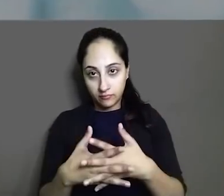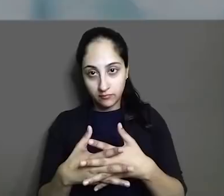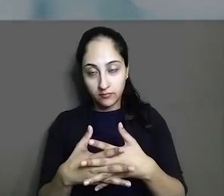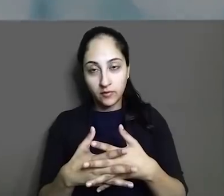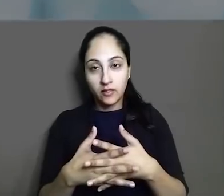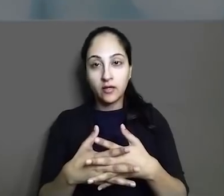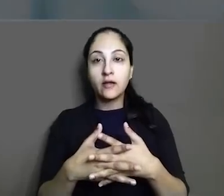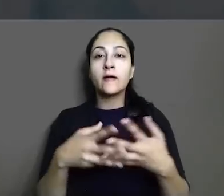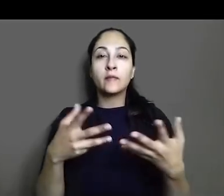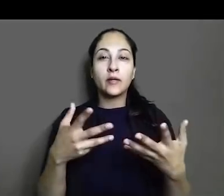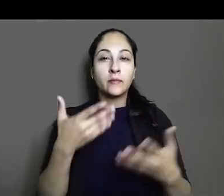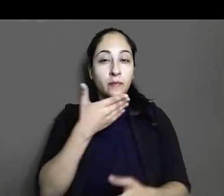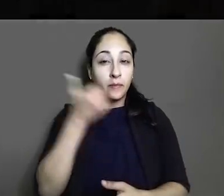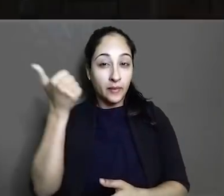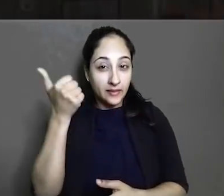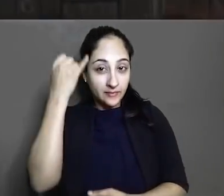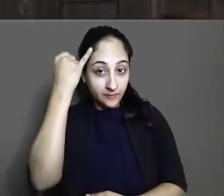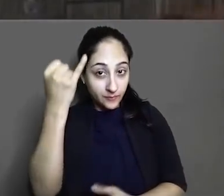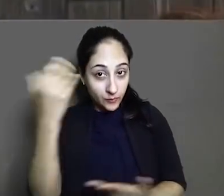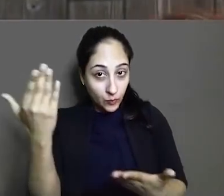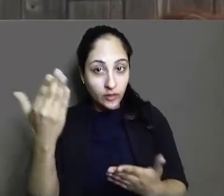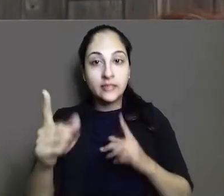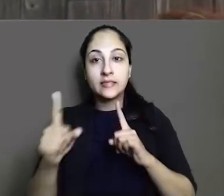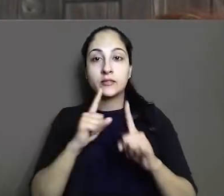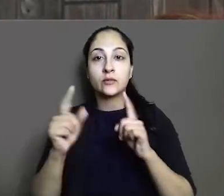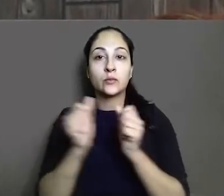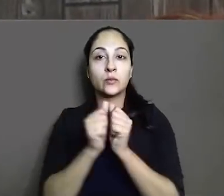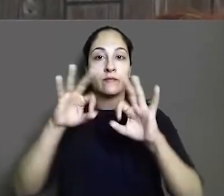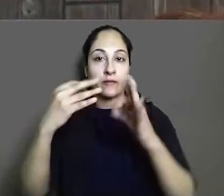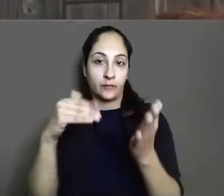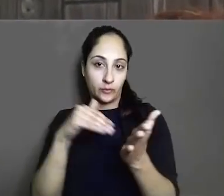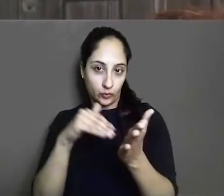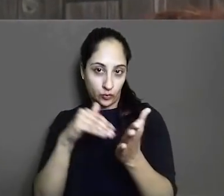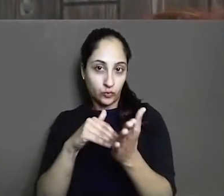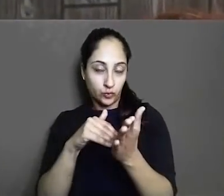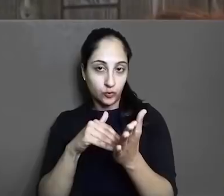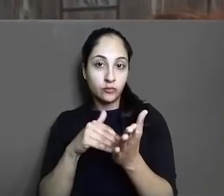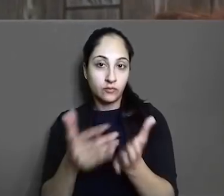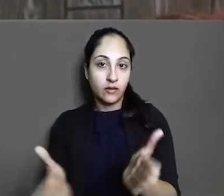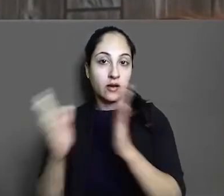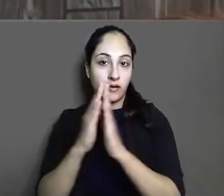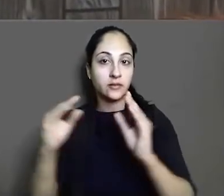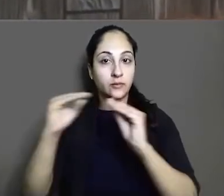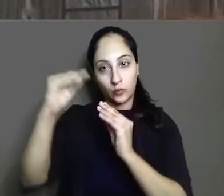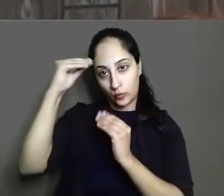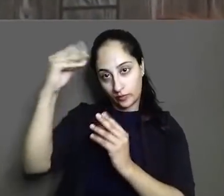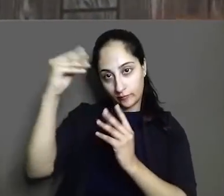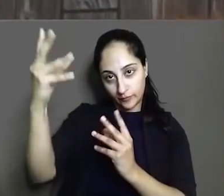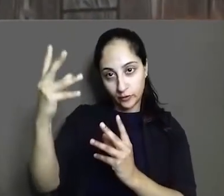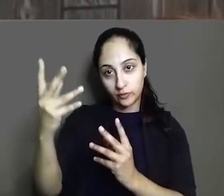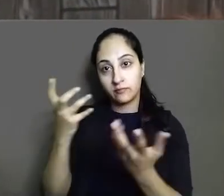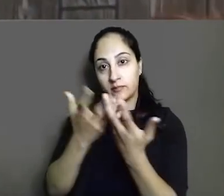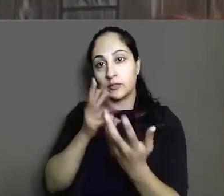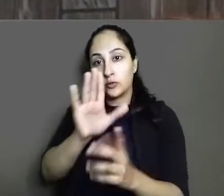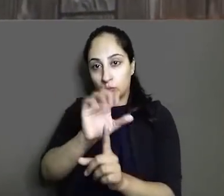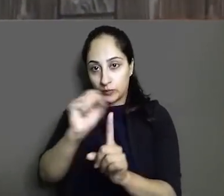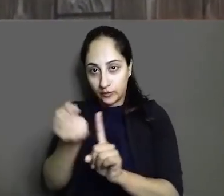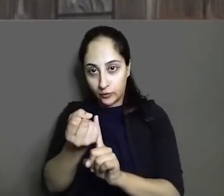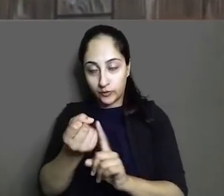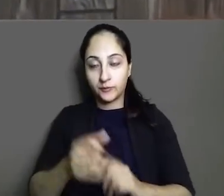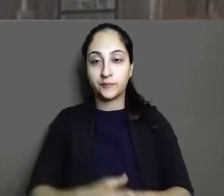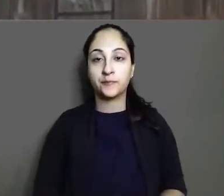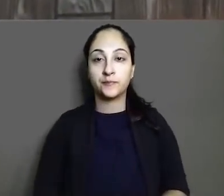question on video. The current vaccines that we have, namely Pfizer-BioNTech and